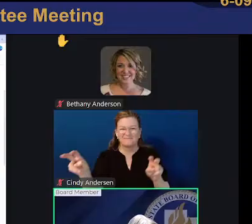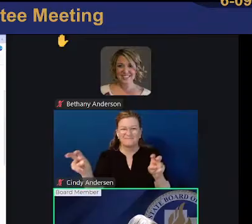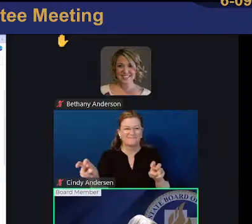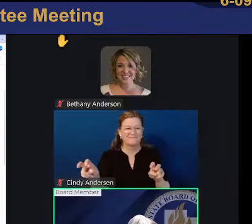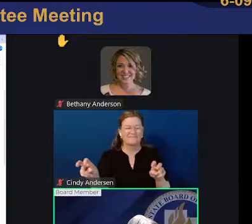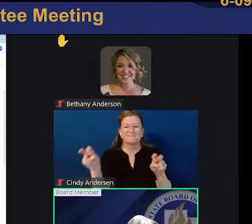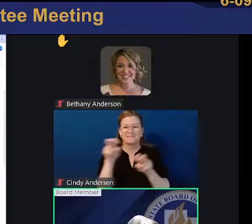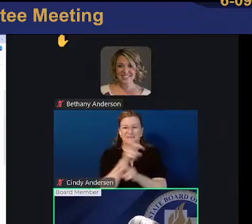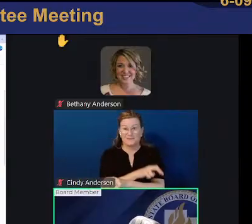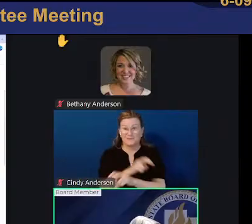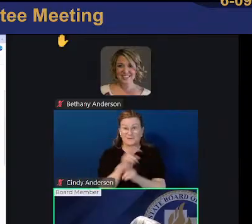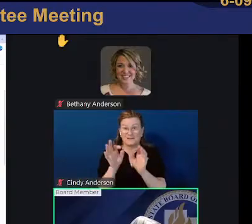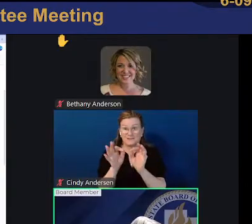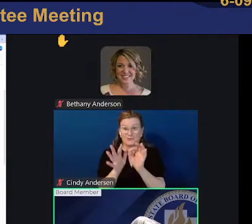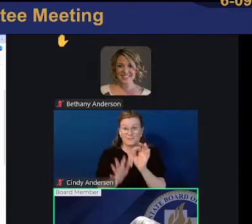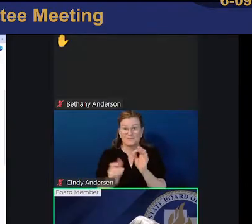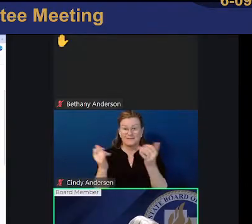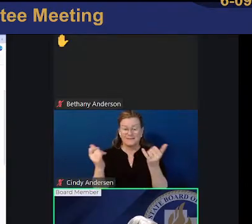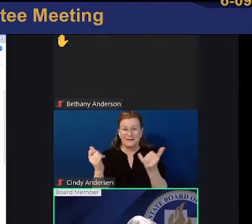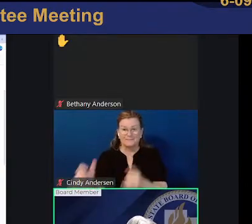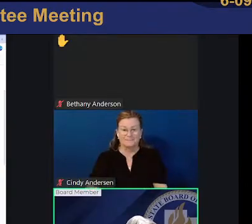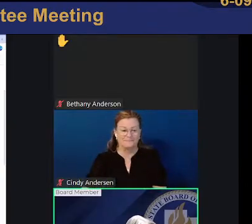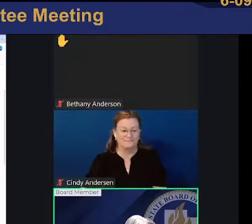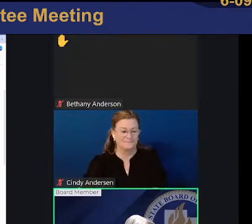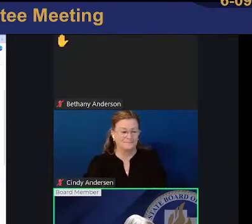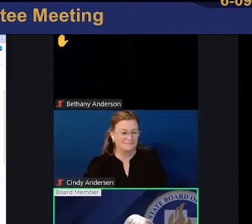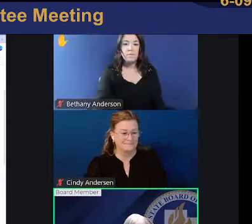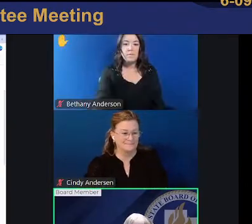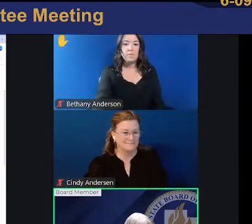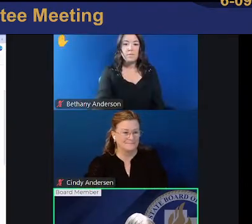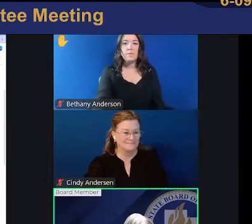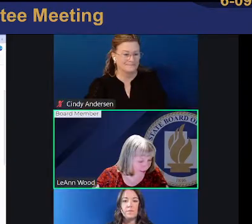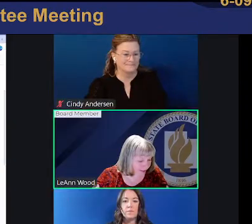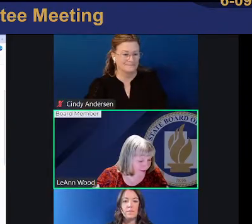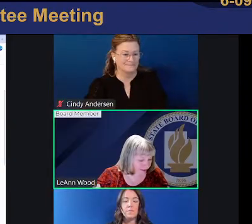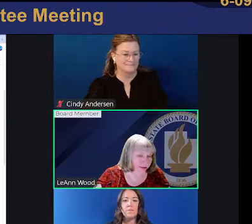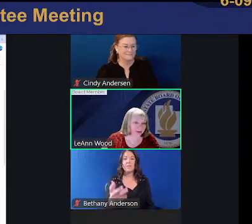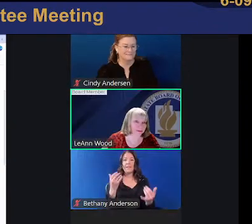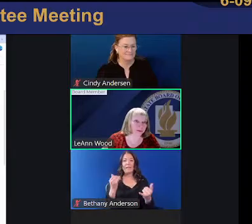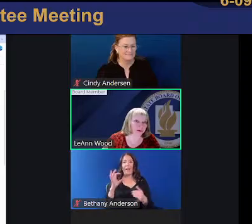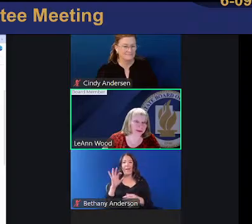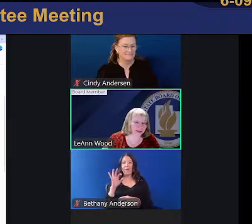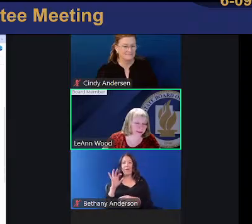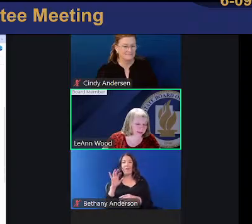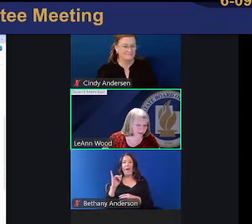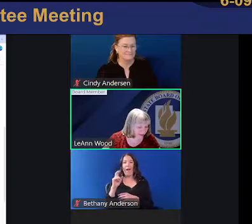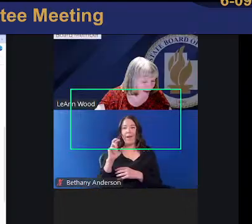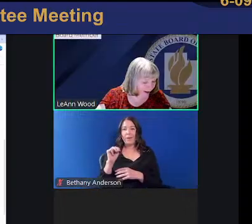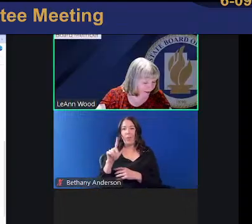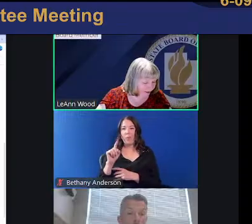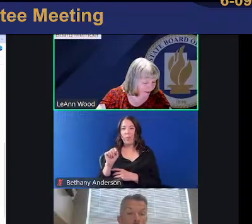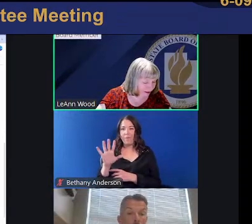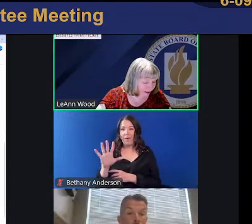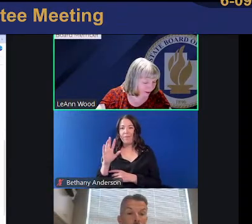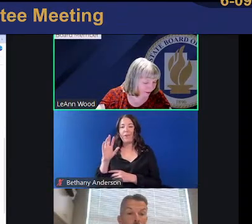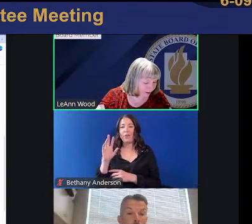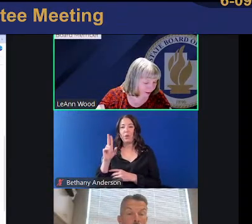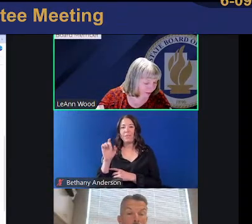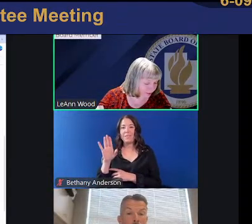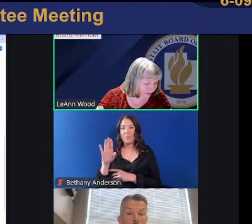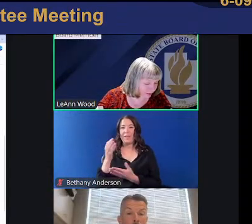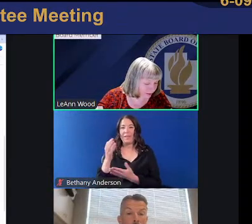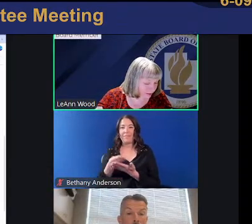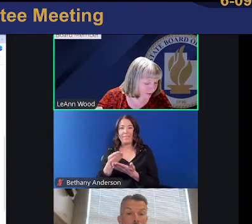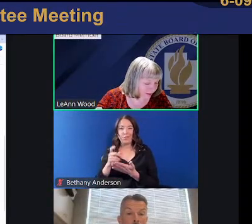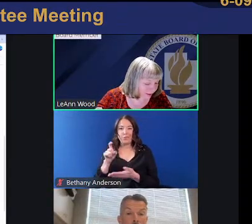will move to item 1.5, USDB fiscal needs. Superintendent Nelson and